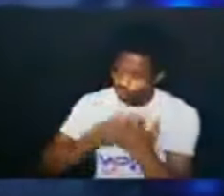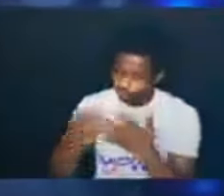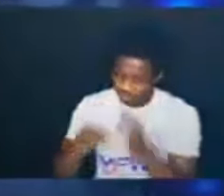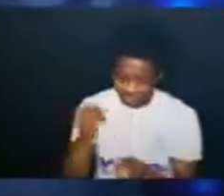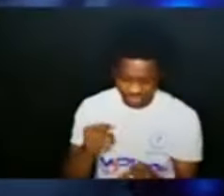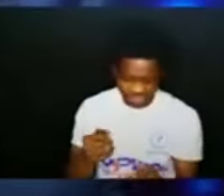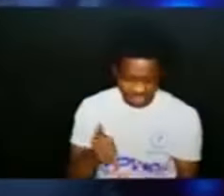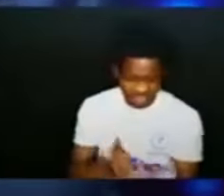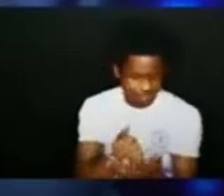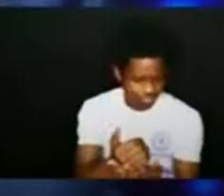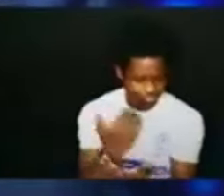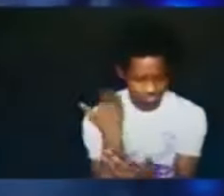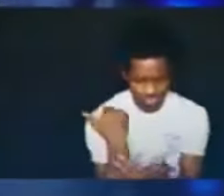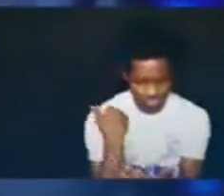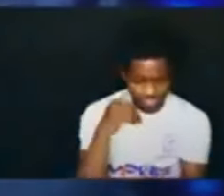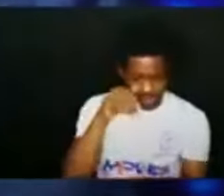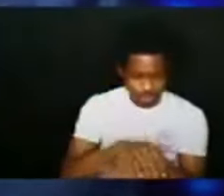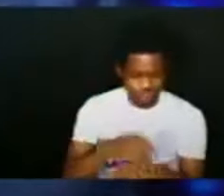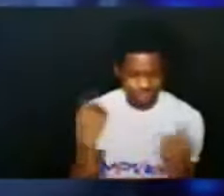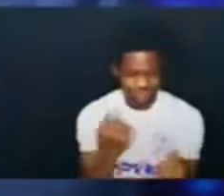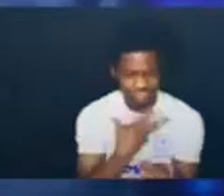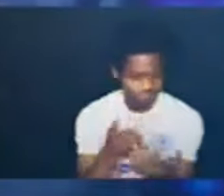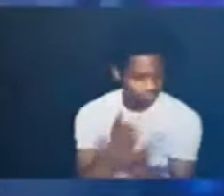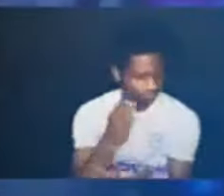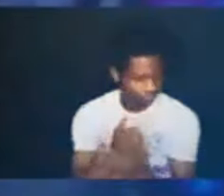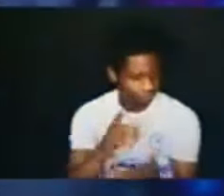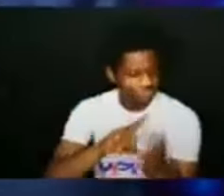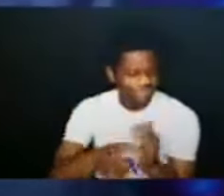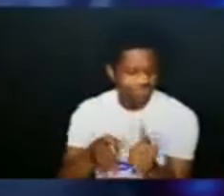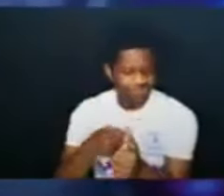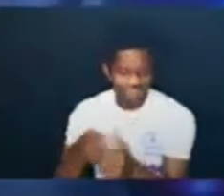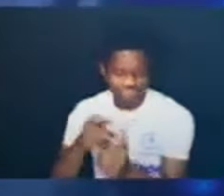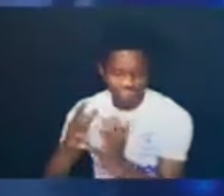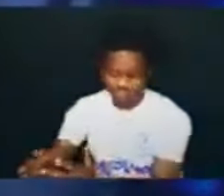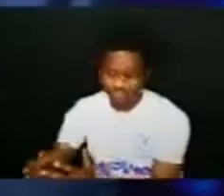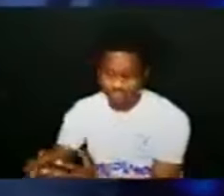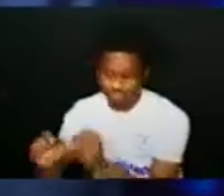then leave your offering and go and reconcile first with your brother. So,